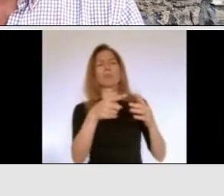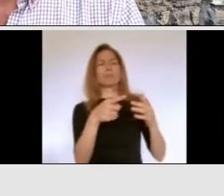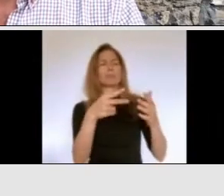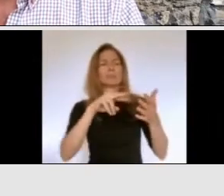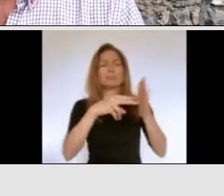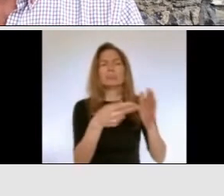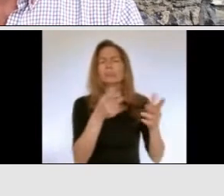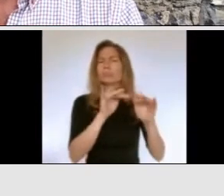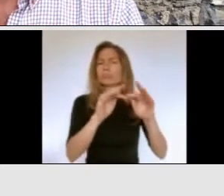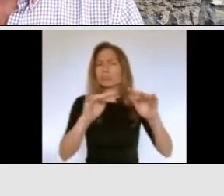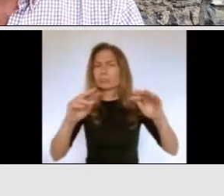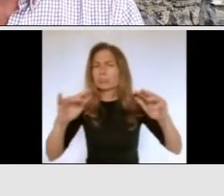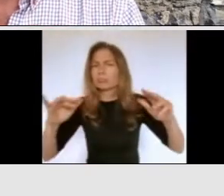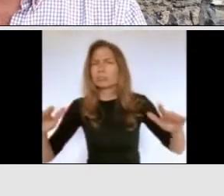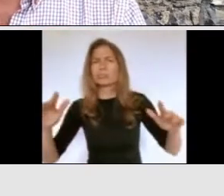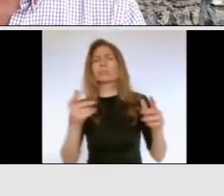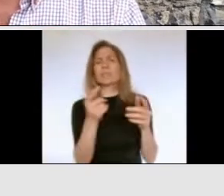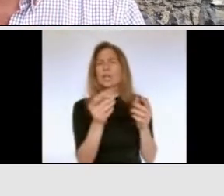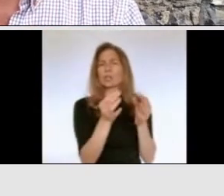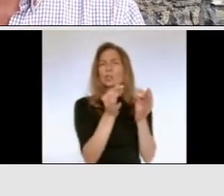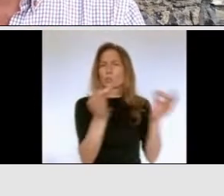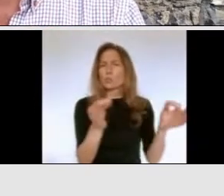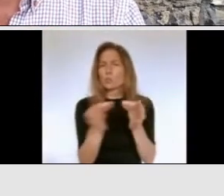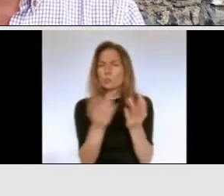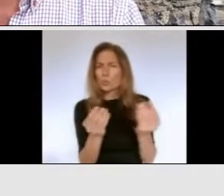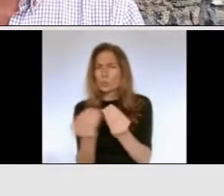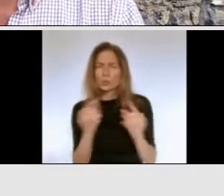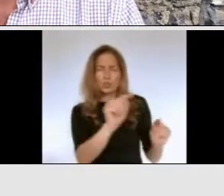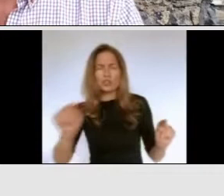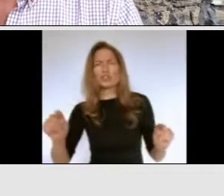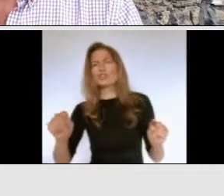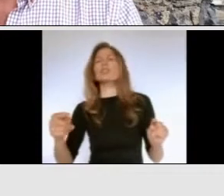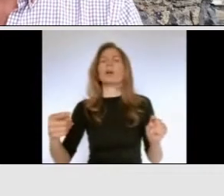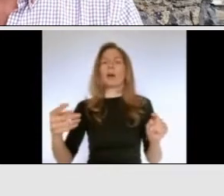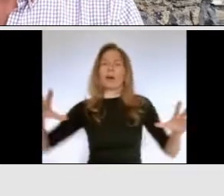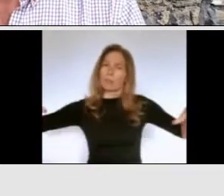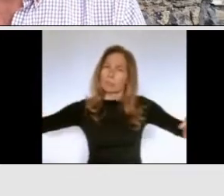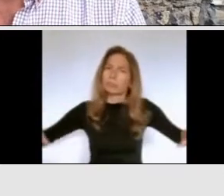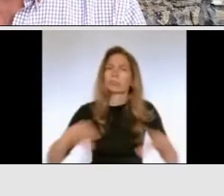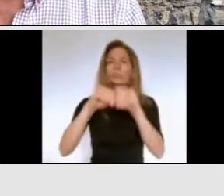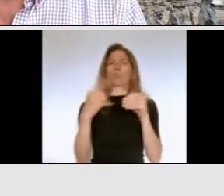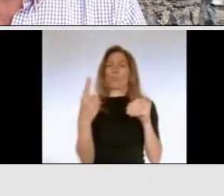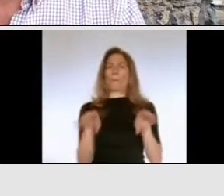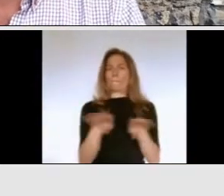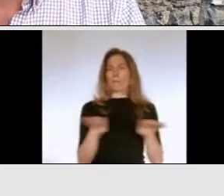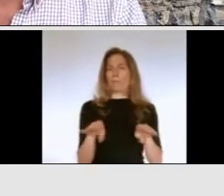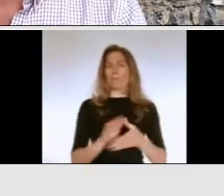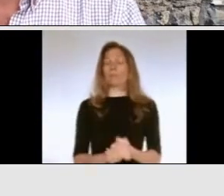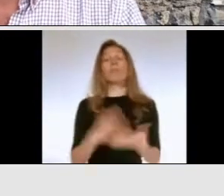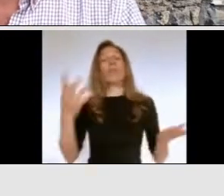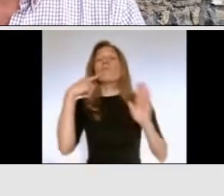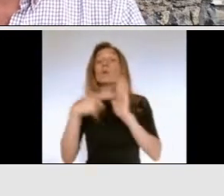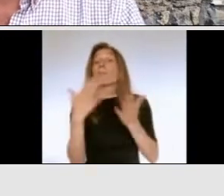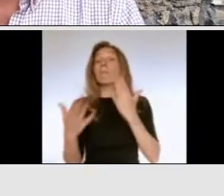we will be trying out many different types of digital solutions from apps that you might use